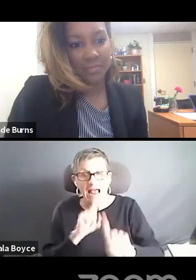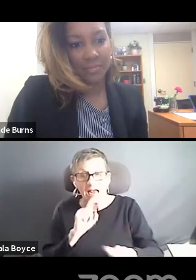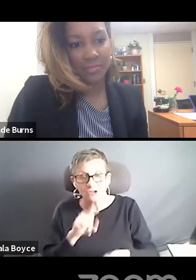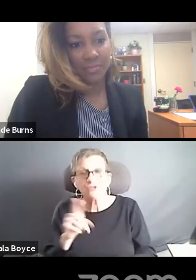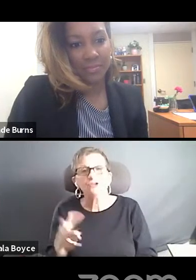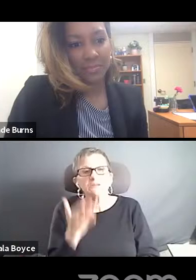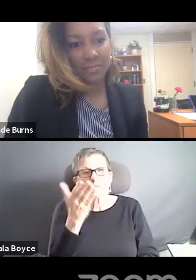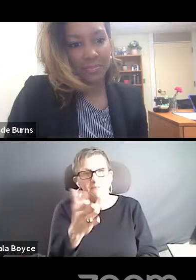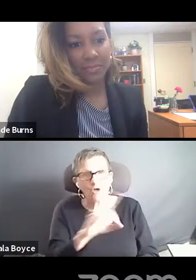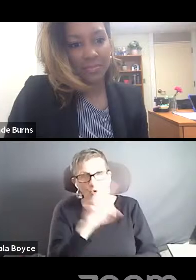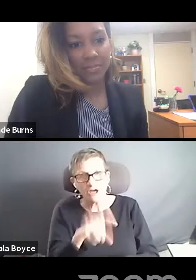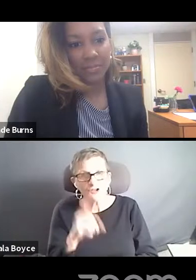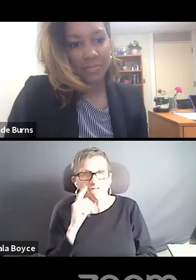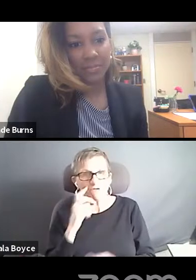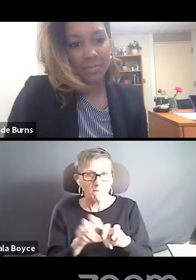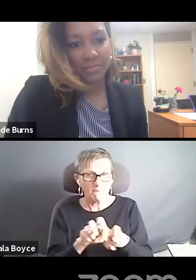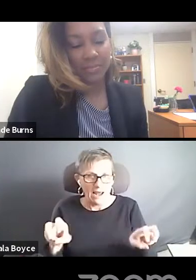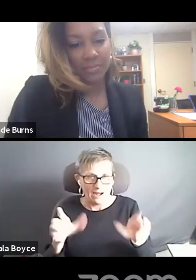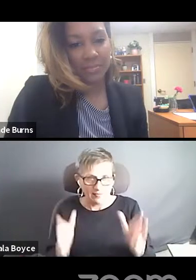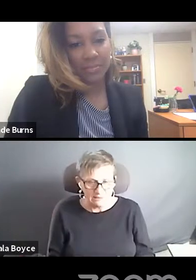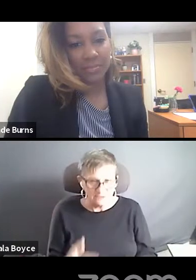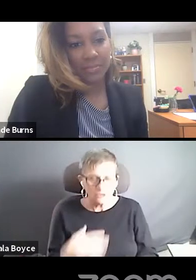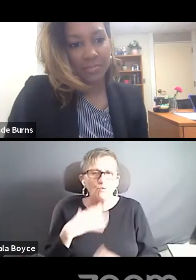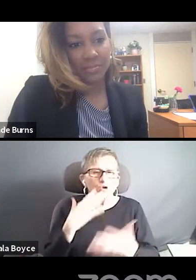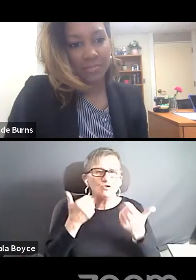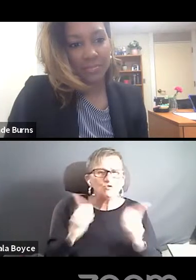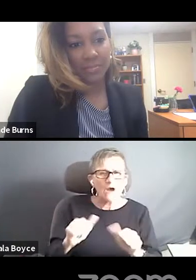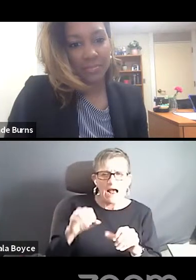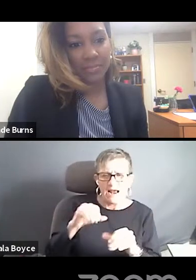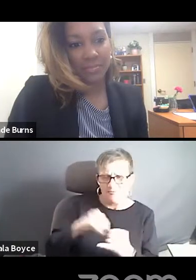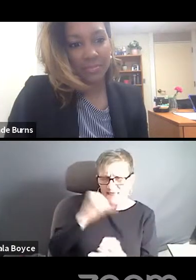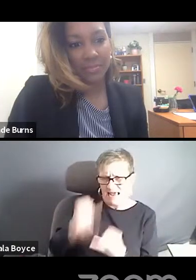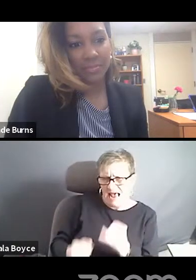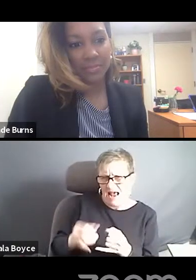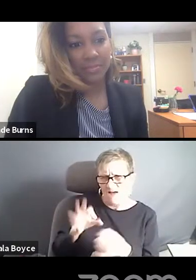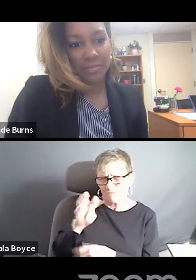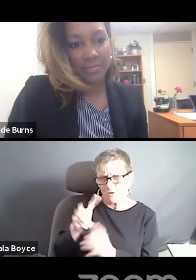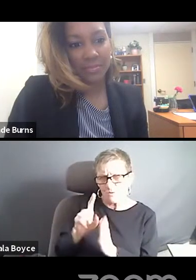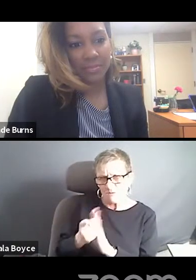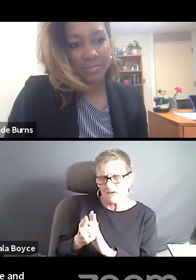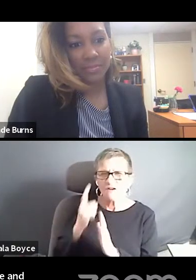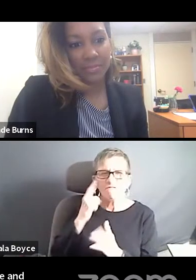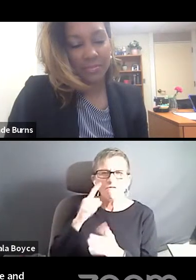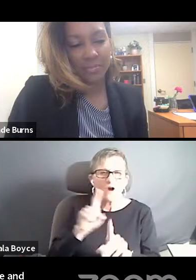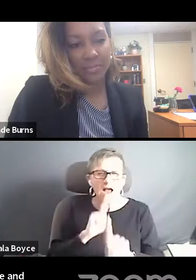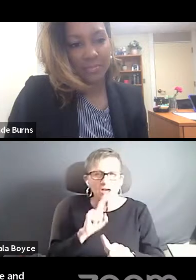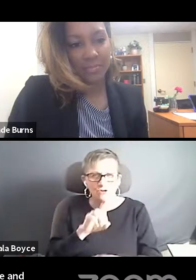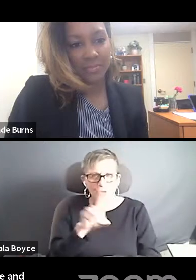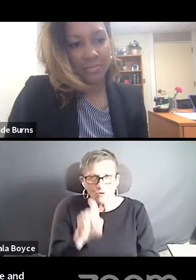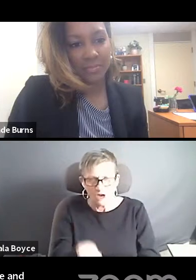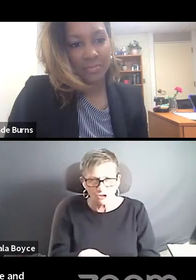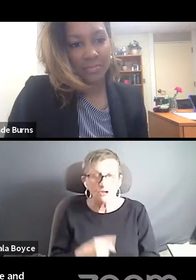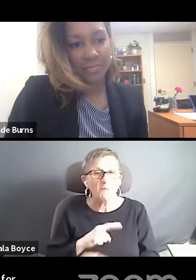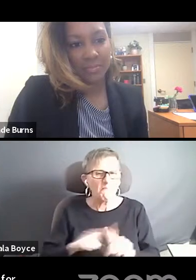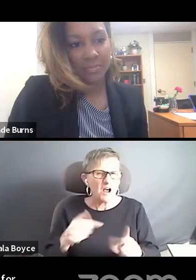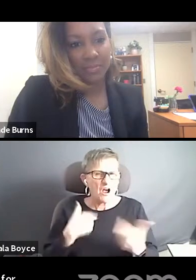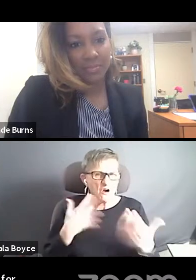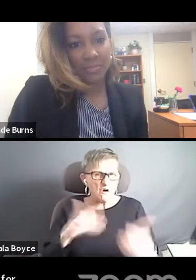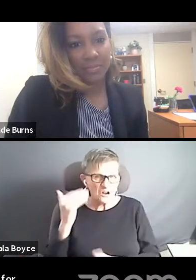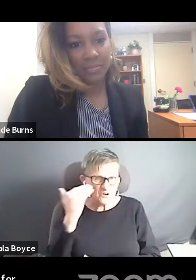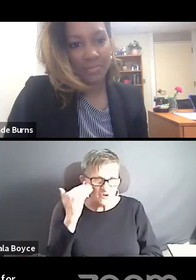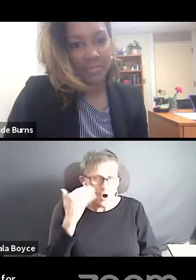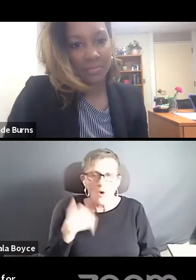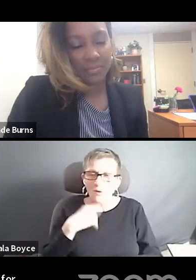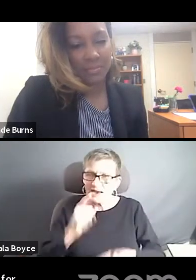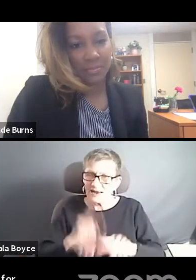questions for panelists, and we will try to leave a few minutes at the end to answer these questions. But I already know that it is unlikely we'll be able to address